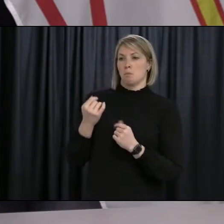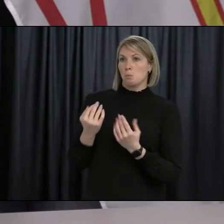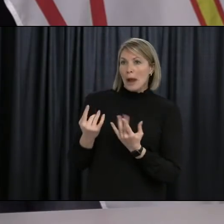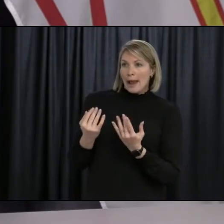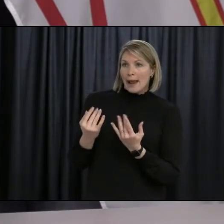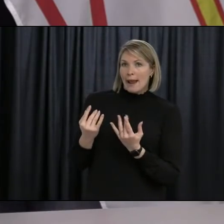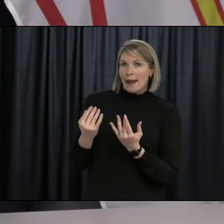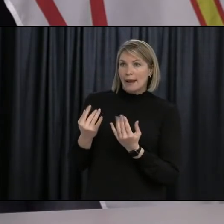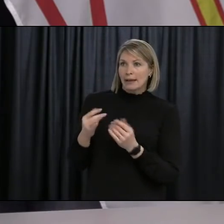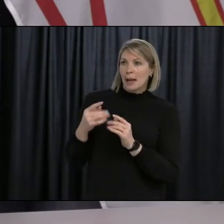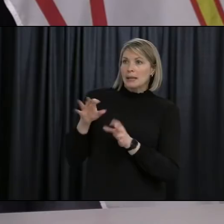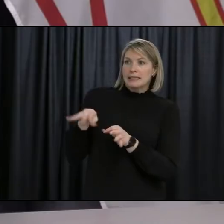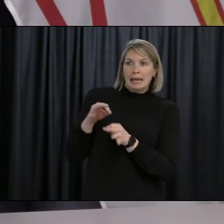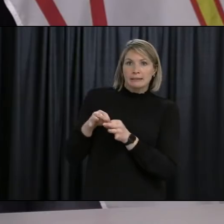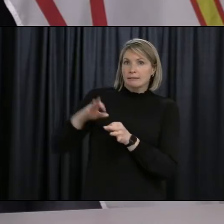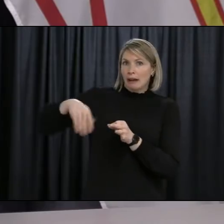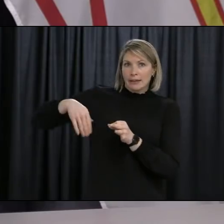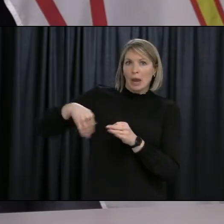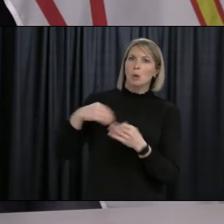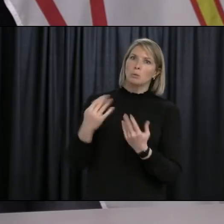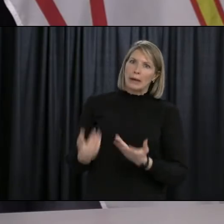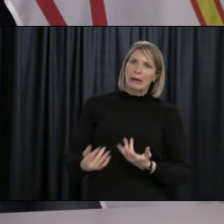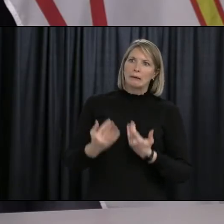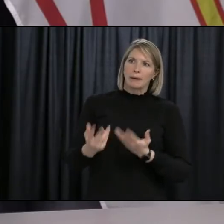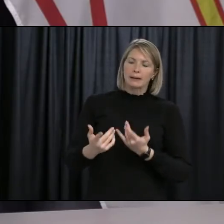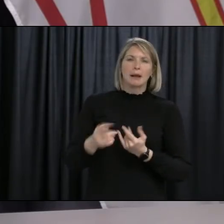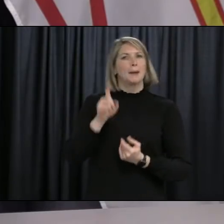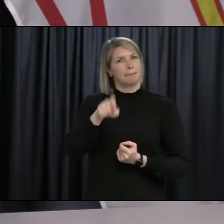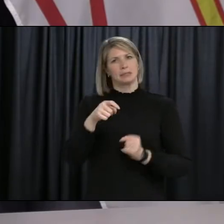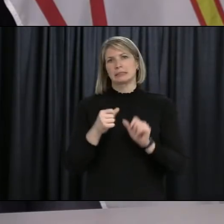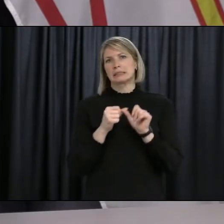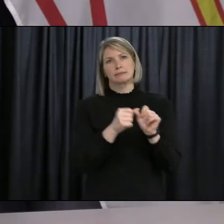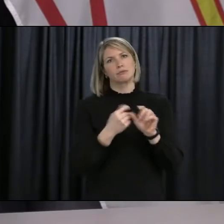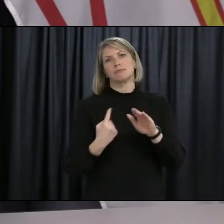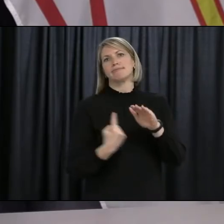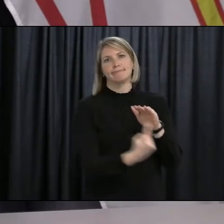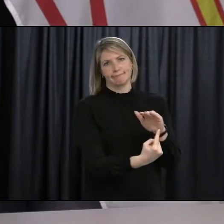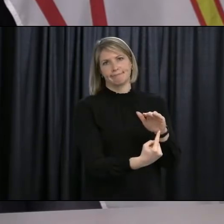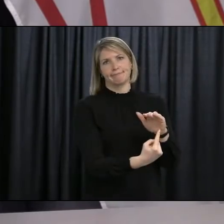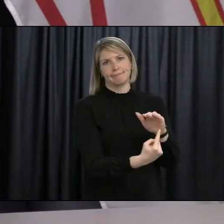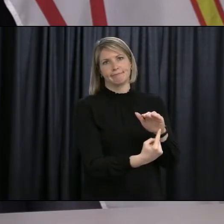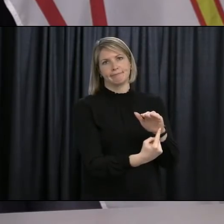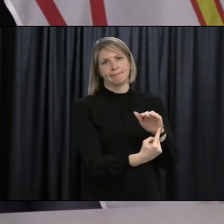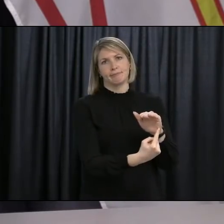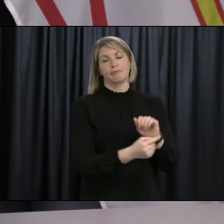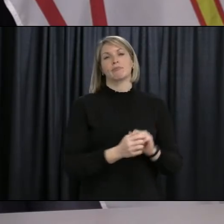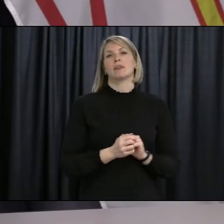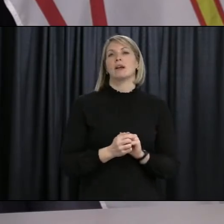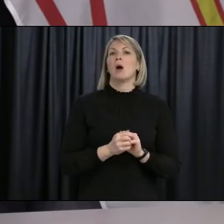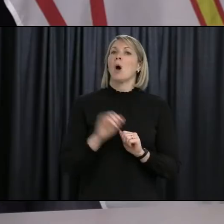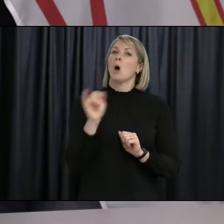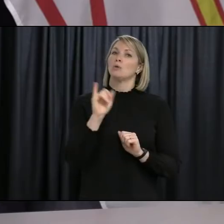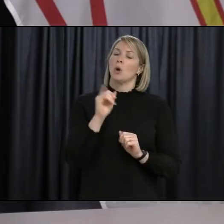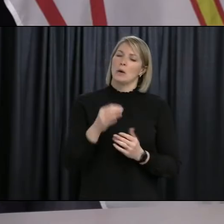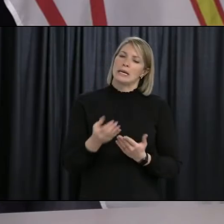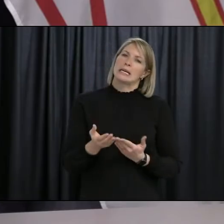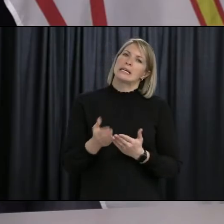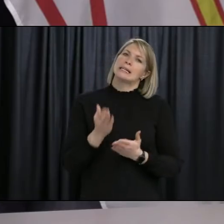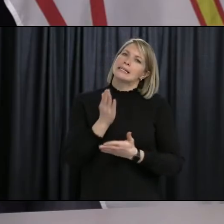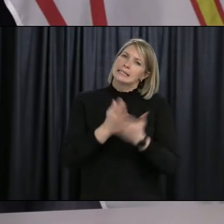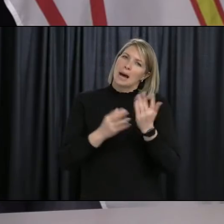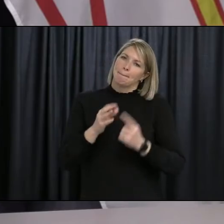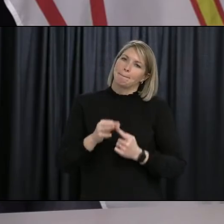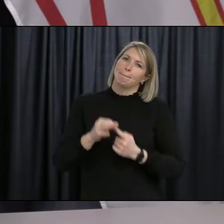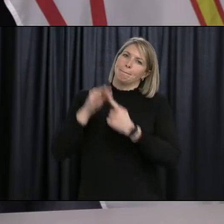will isolate until you get a negative test back if you do not have symptoms. However, there are some exceptions to that, such as some of